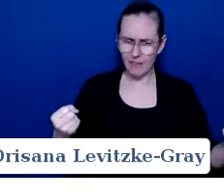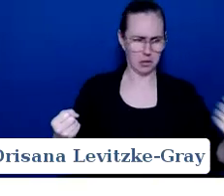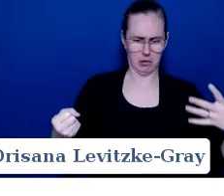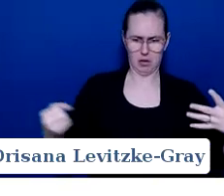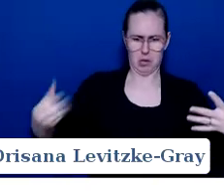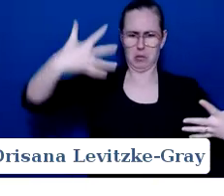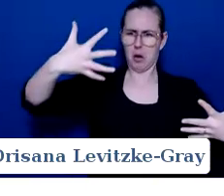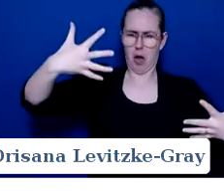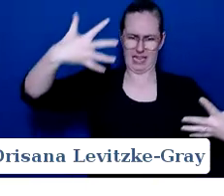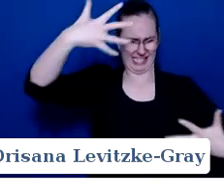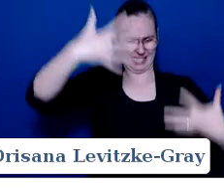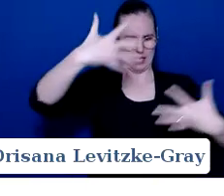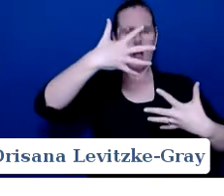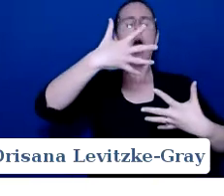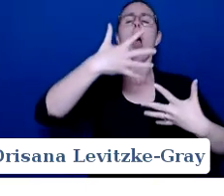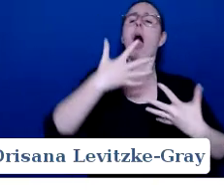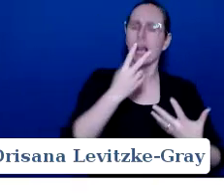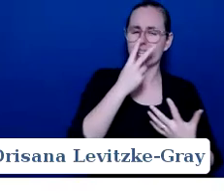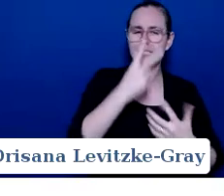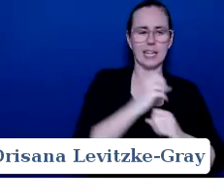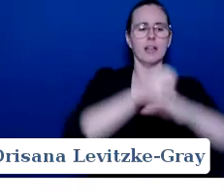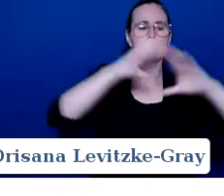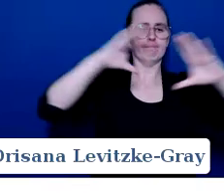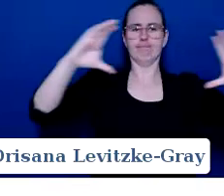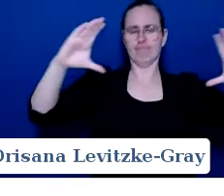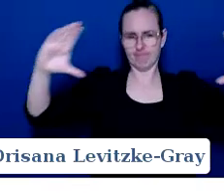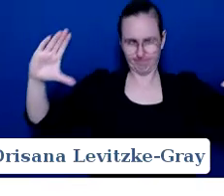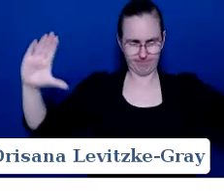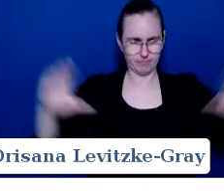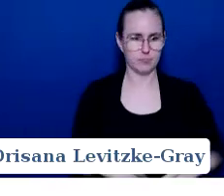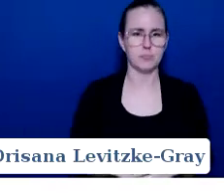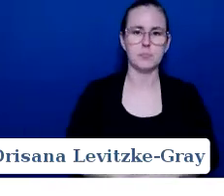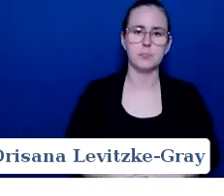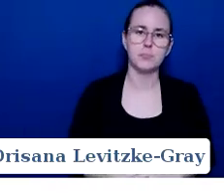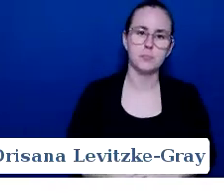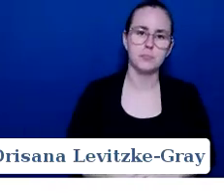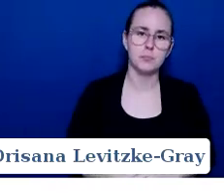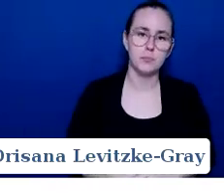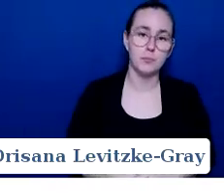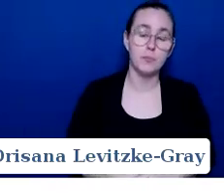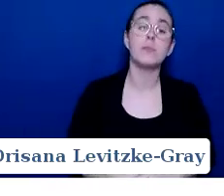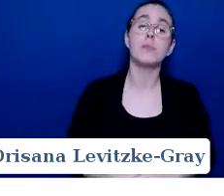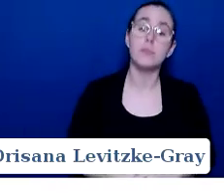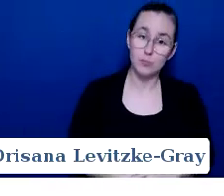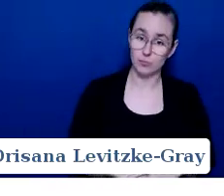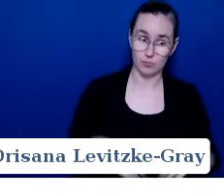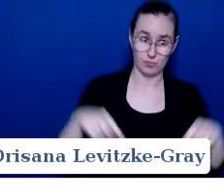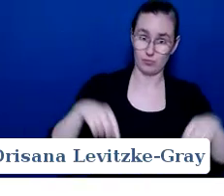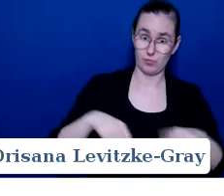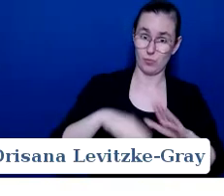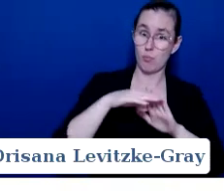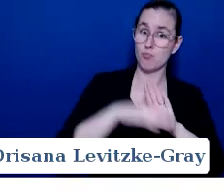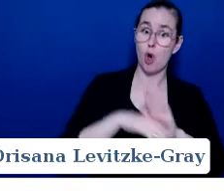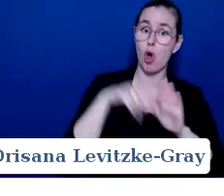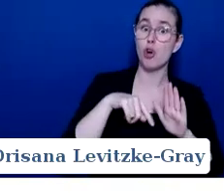trying to use inside of our project the Washington Group says a set of questions as a entry point for the social